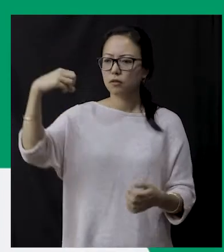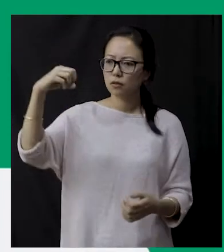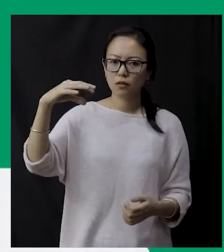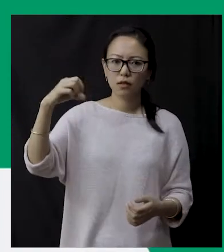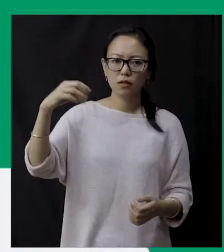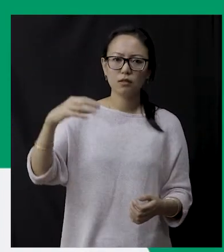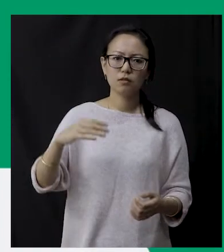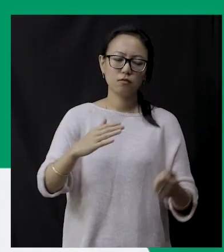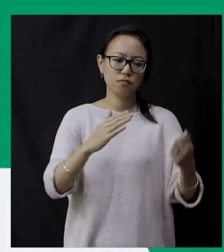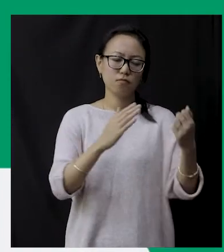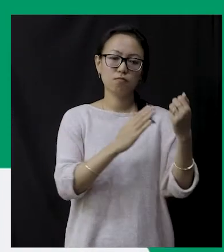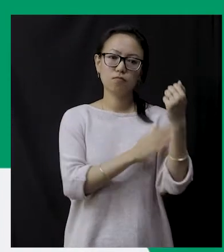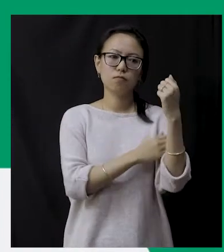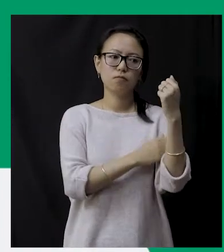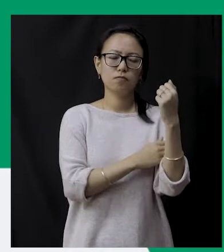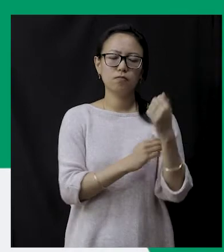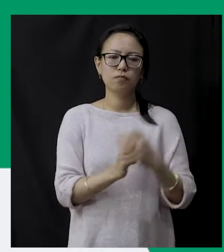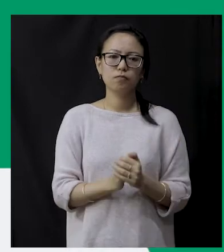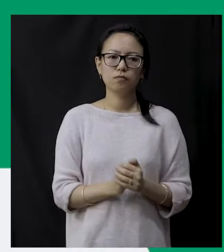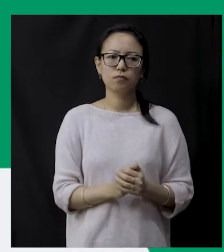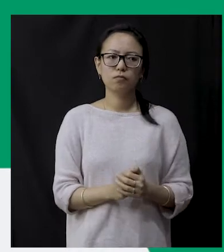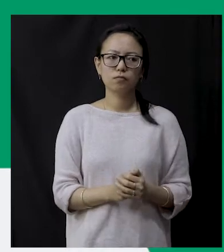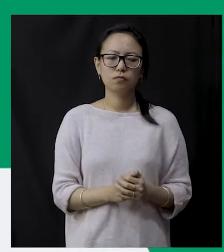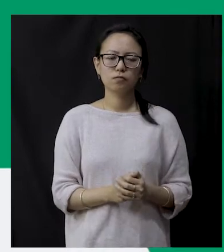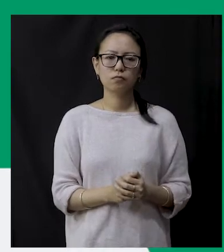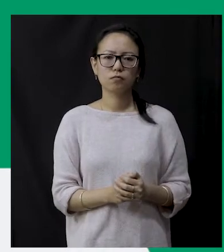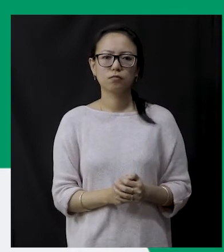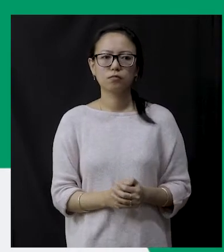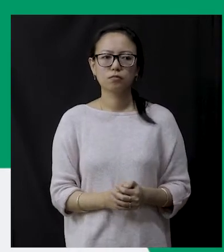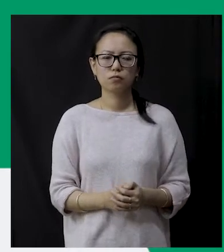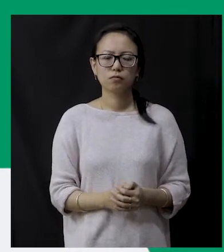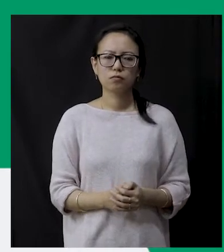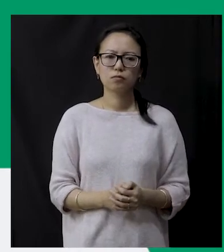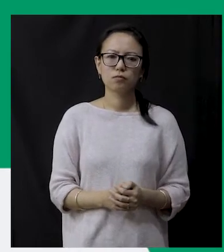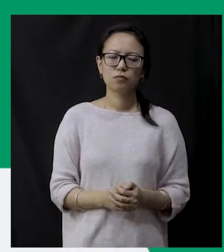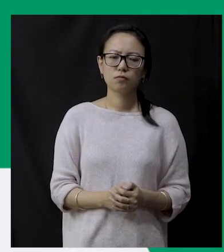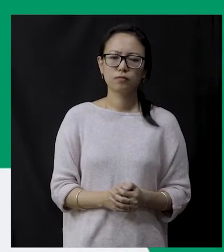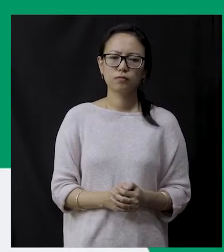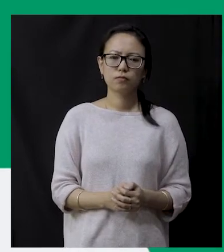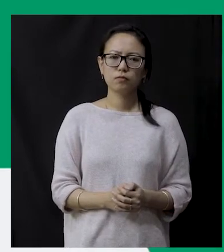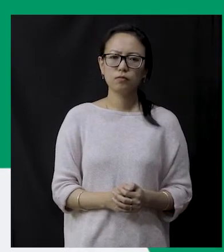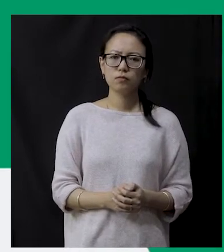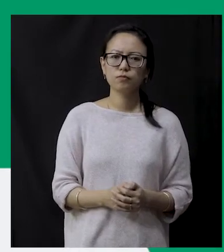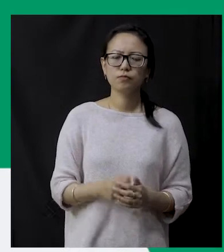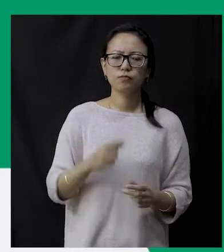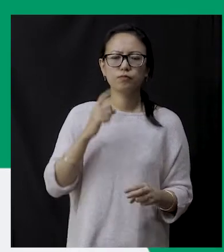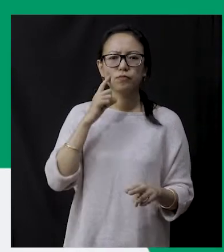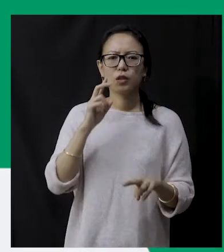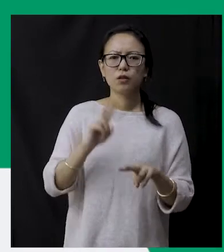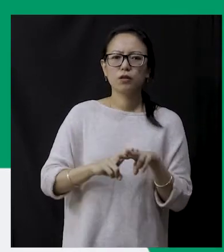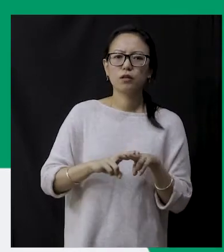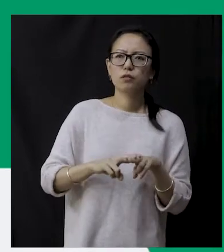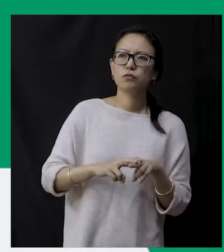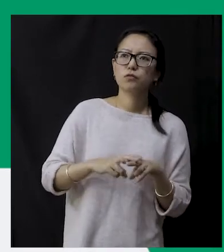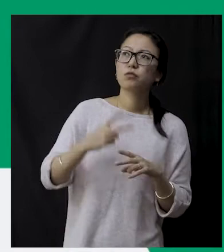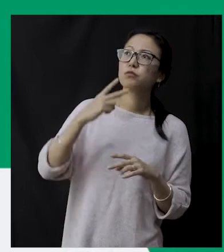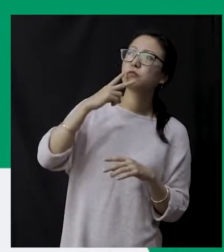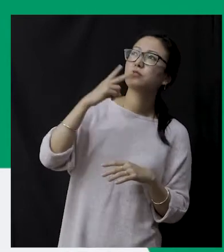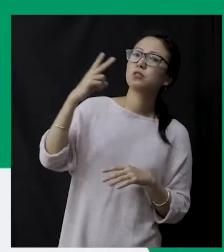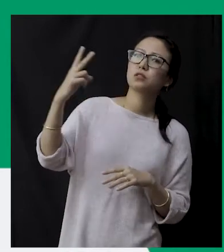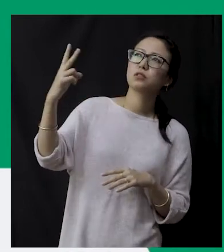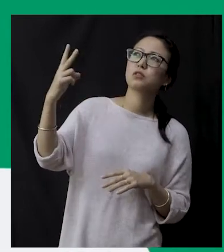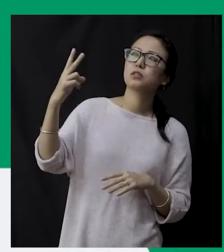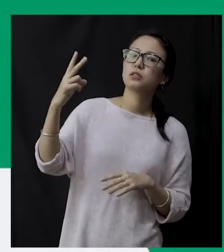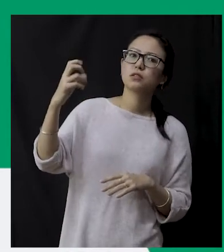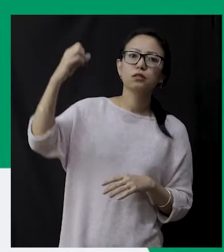that we get from the sun, it is very, very bright. So if you look up to